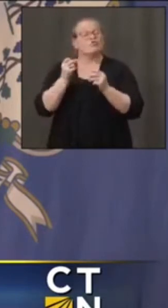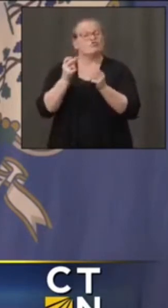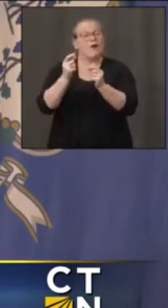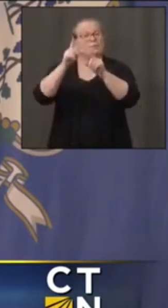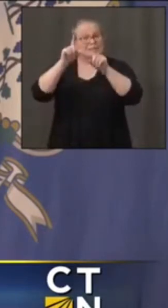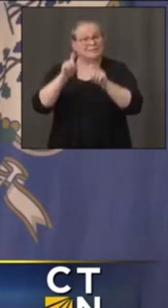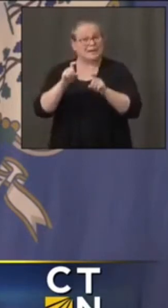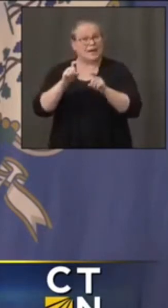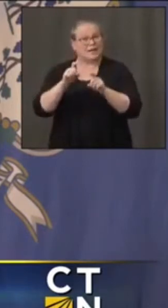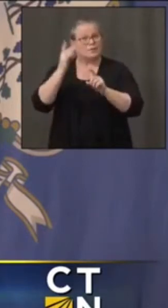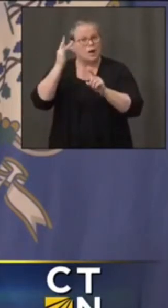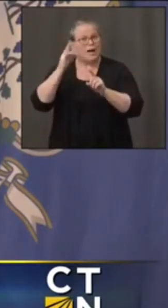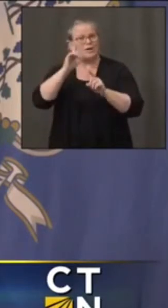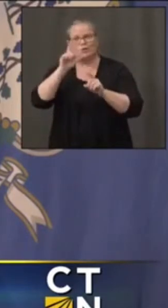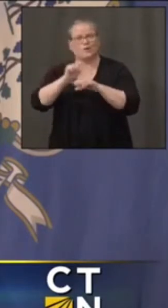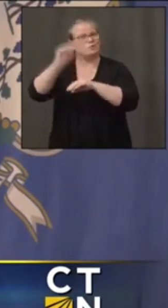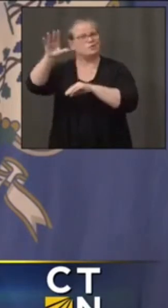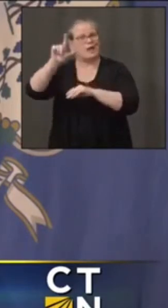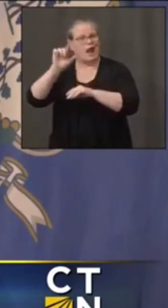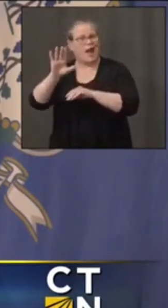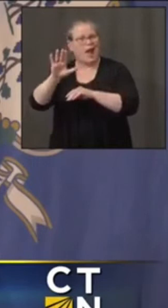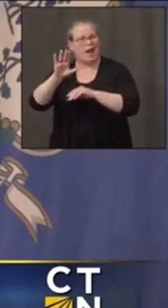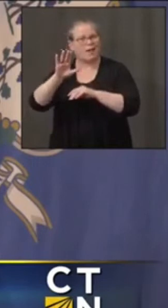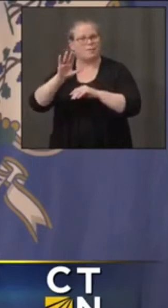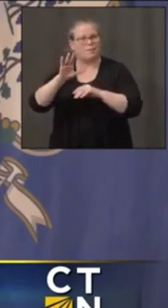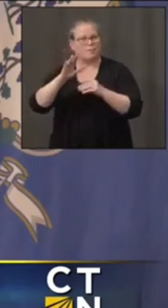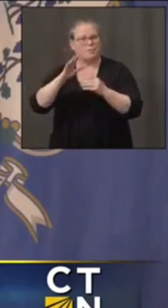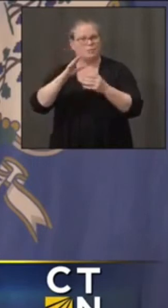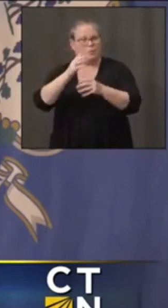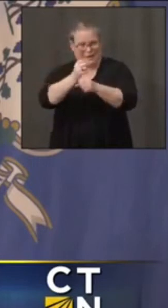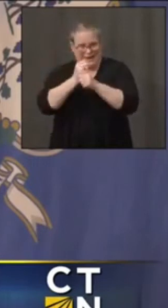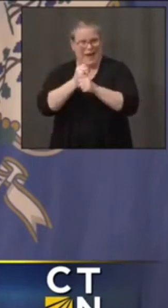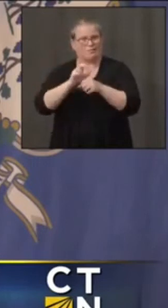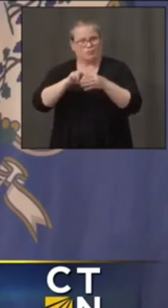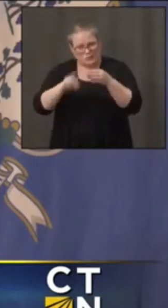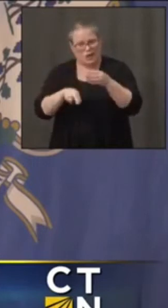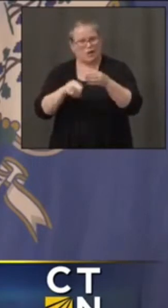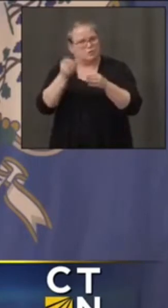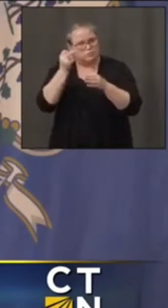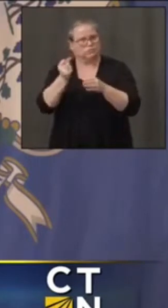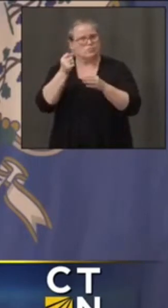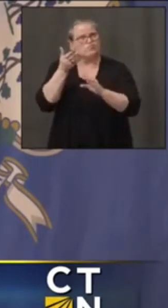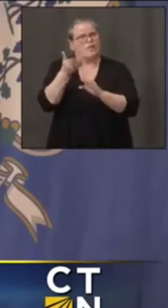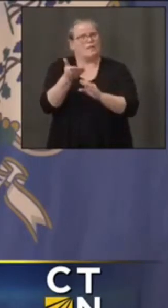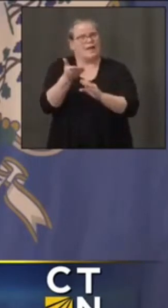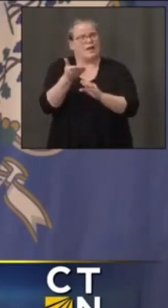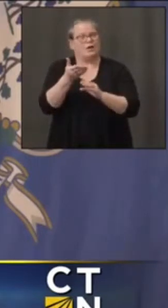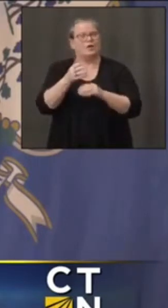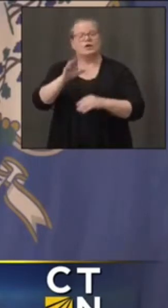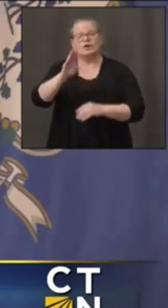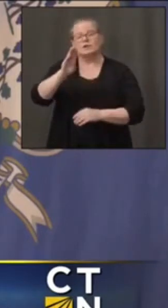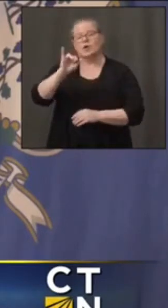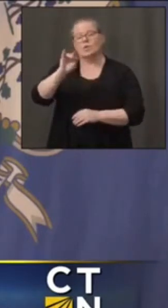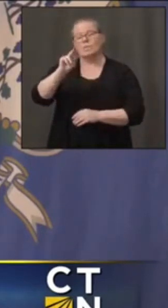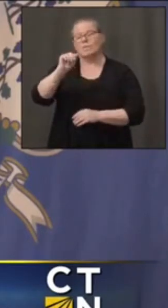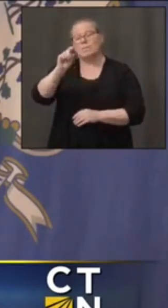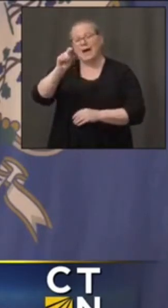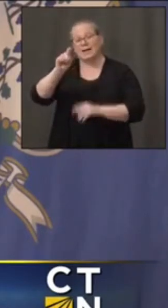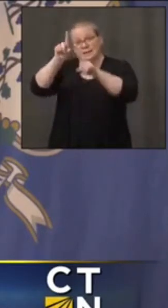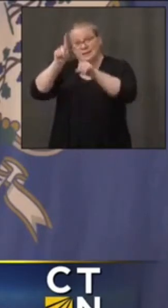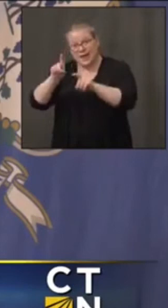lab. We can get that solved right then and there. So right now we're husbanding the Binax test. It's quite